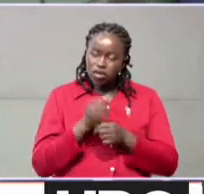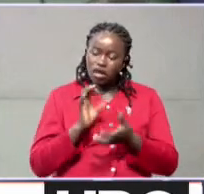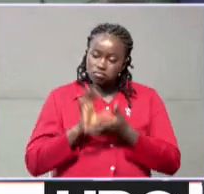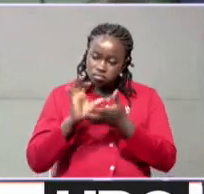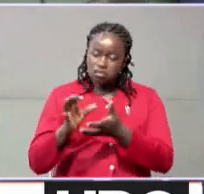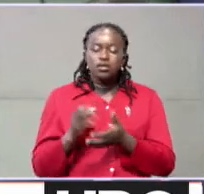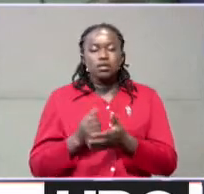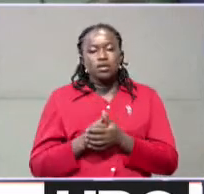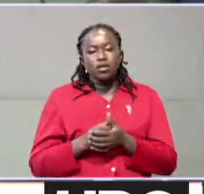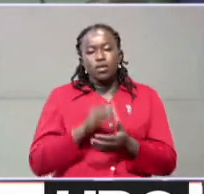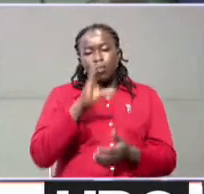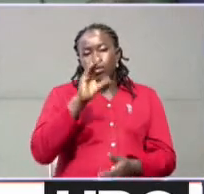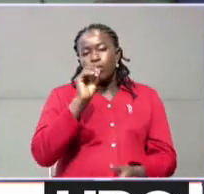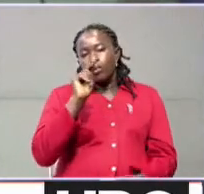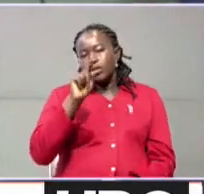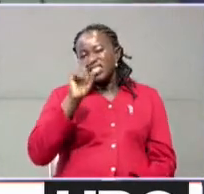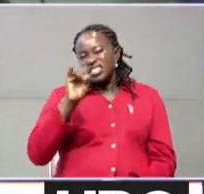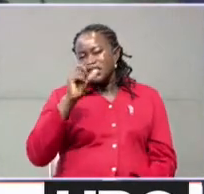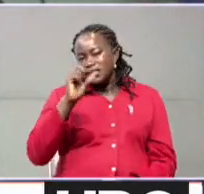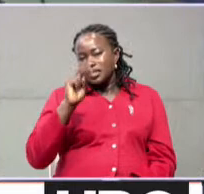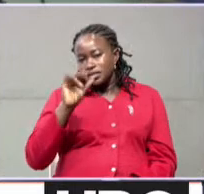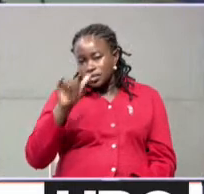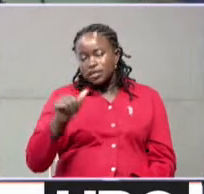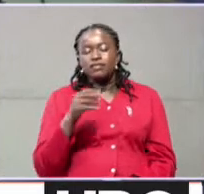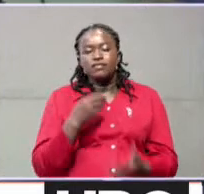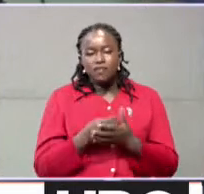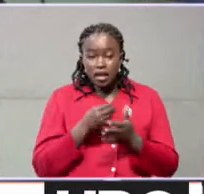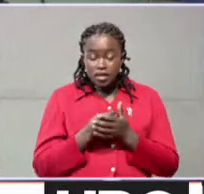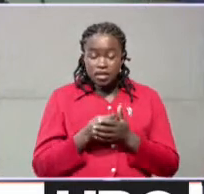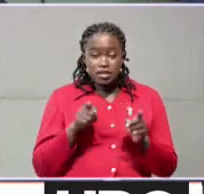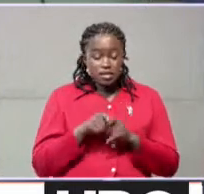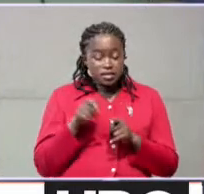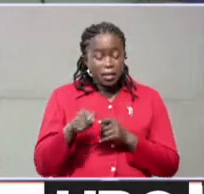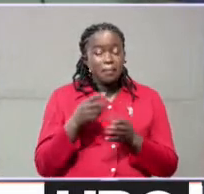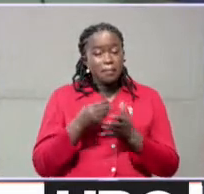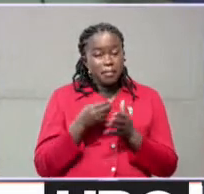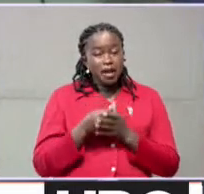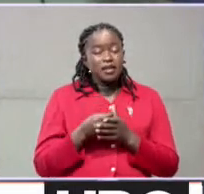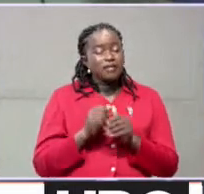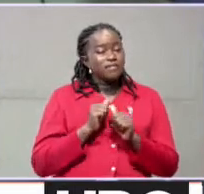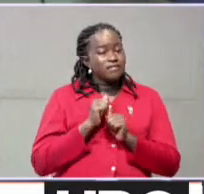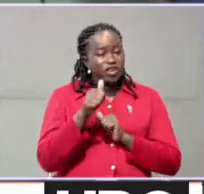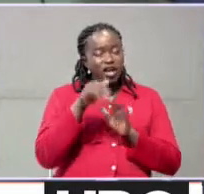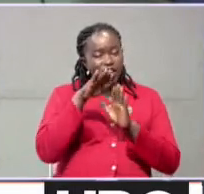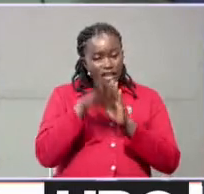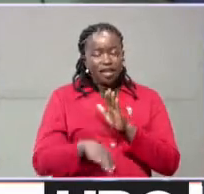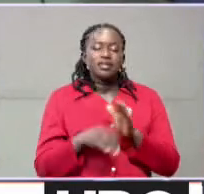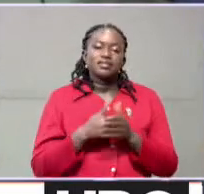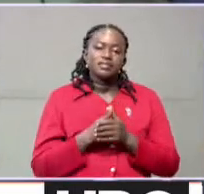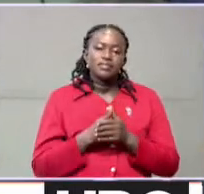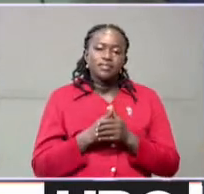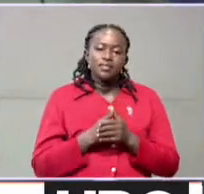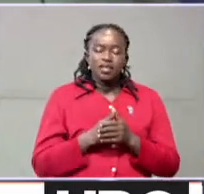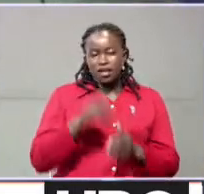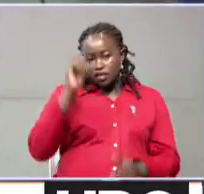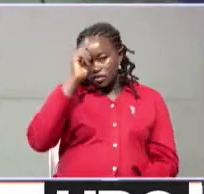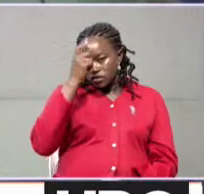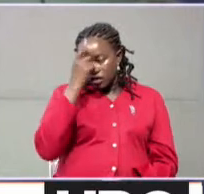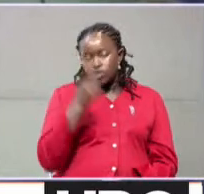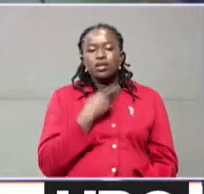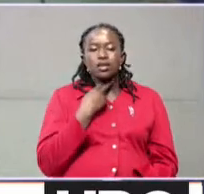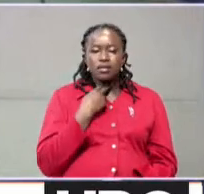fund an amount that is far less than the statutory requirement of